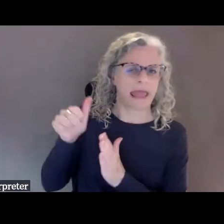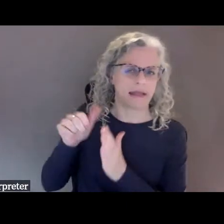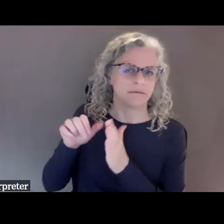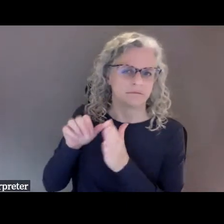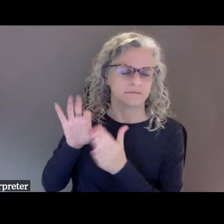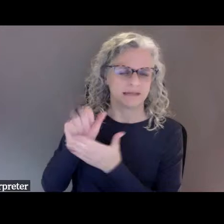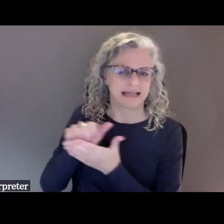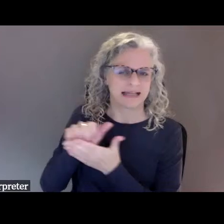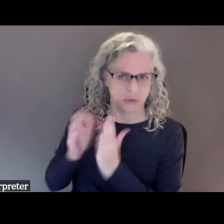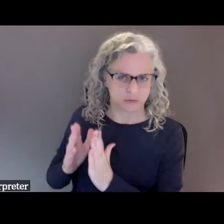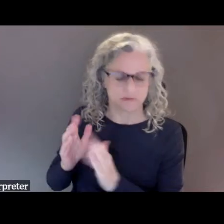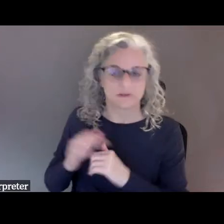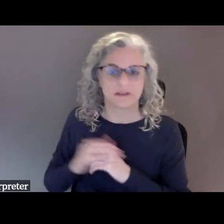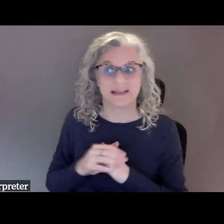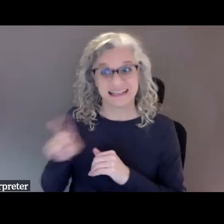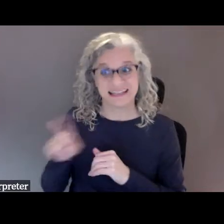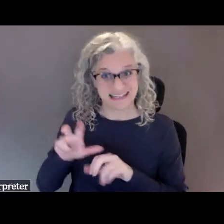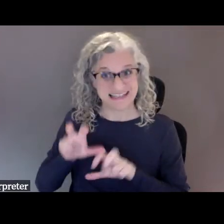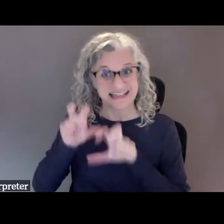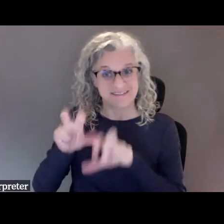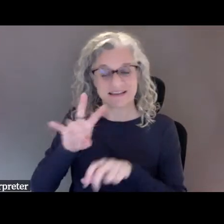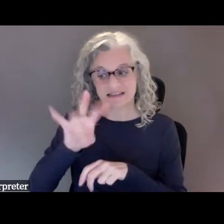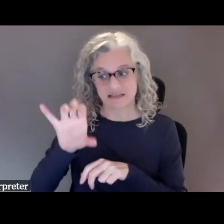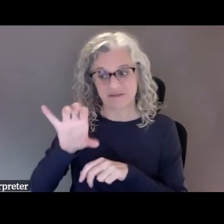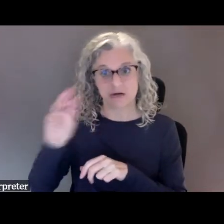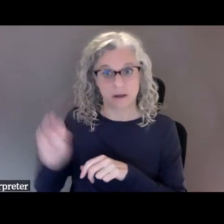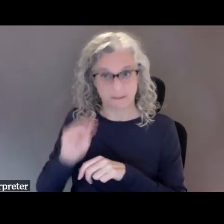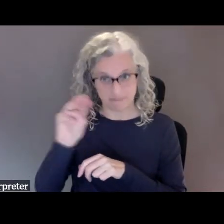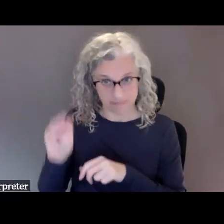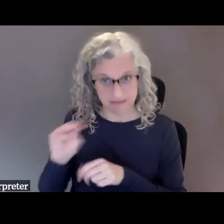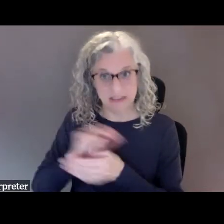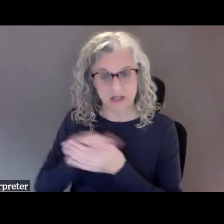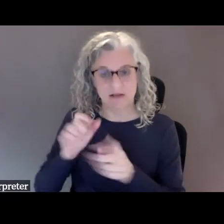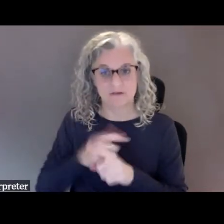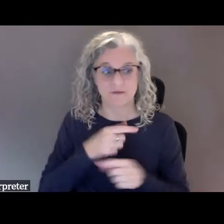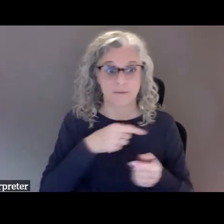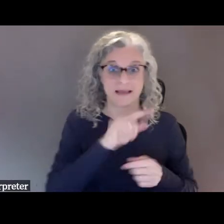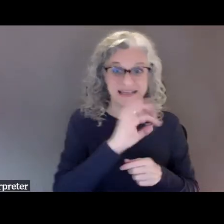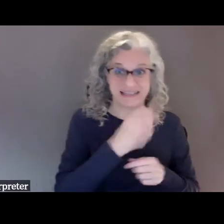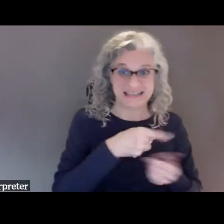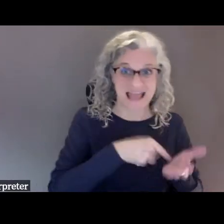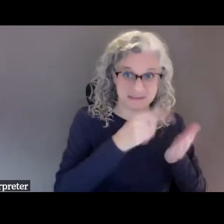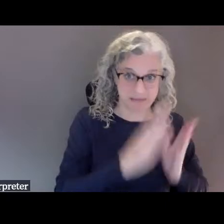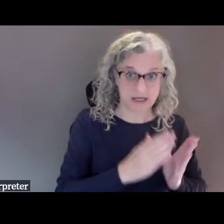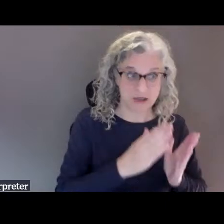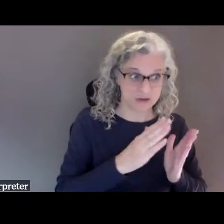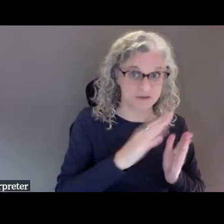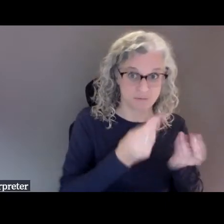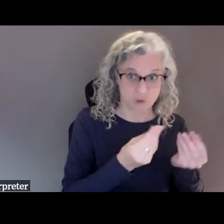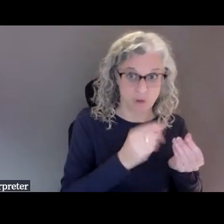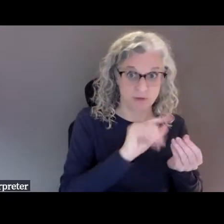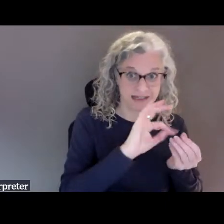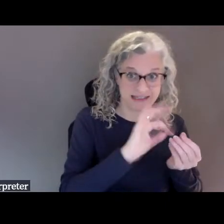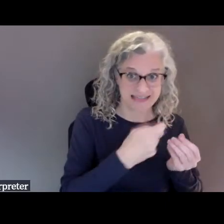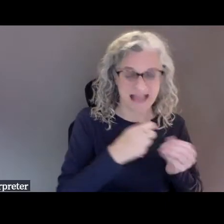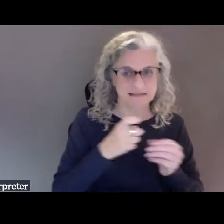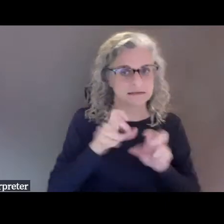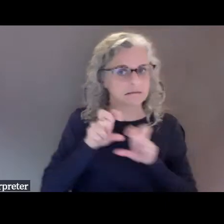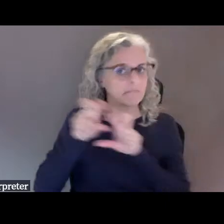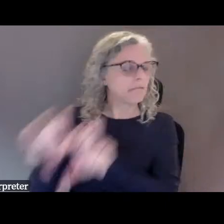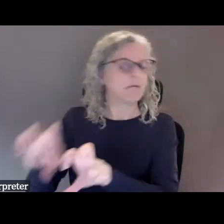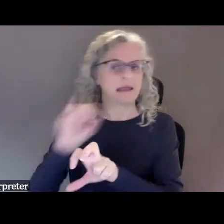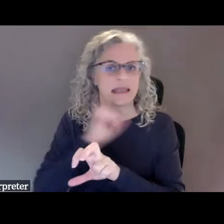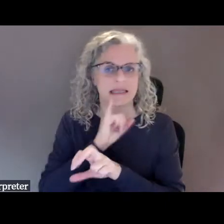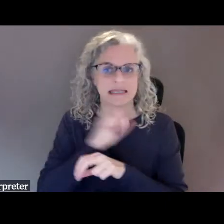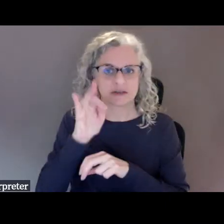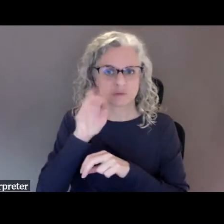$700 million of taxpayers' property taxes into Israel bonds. And we're suing on the basis of